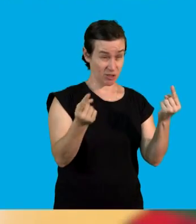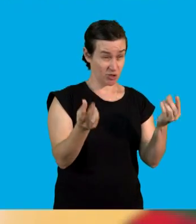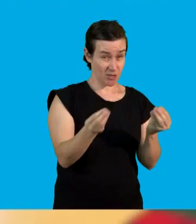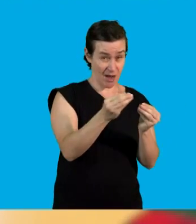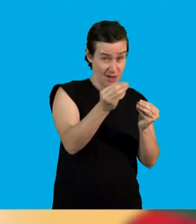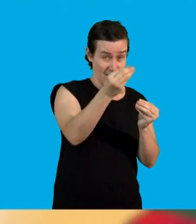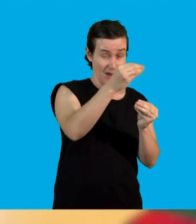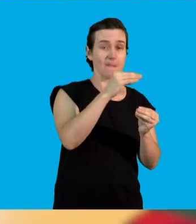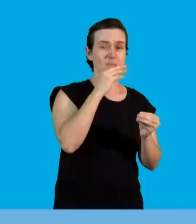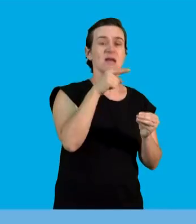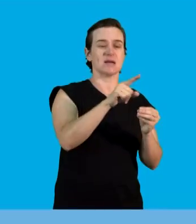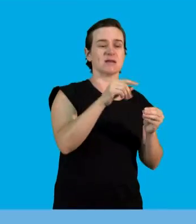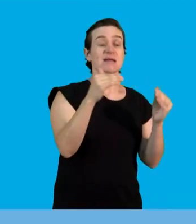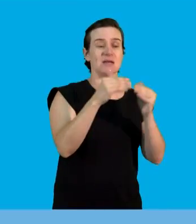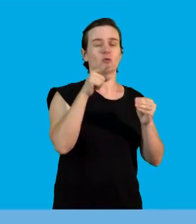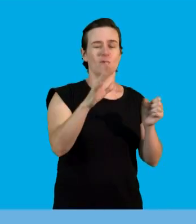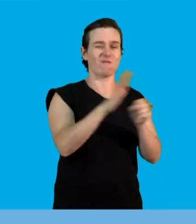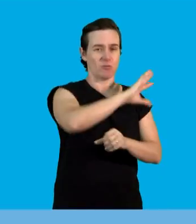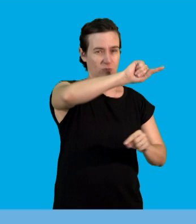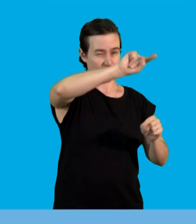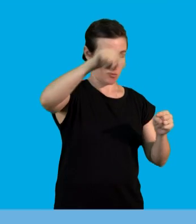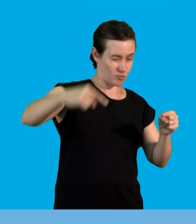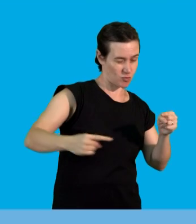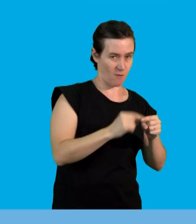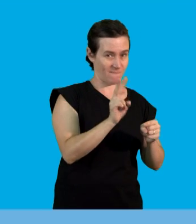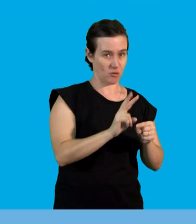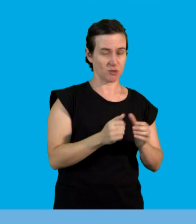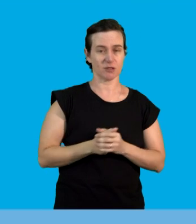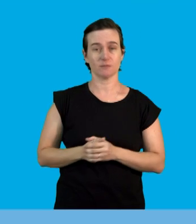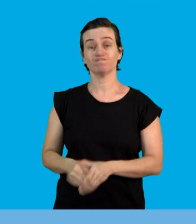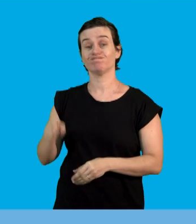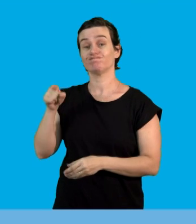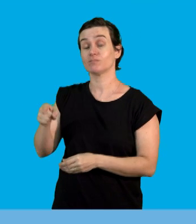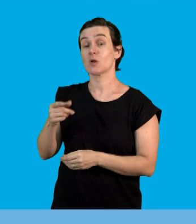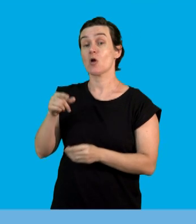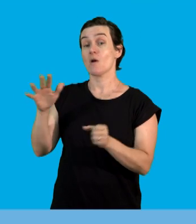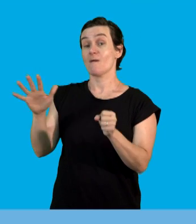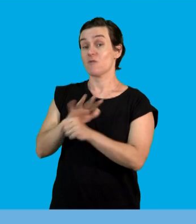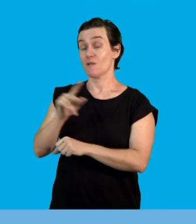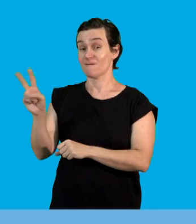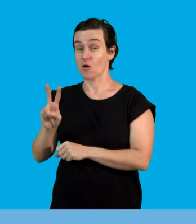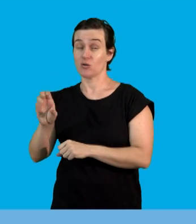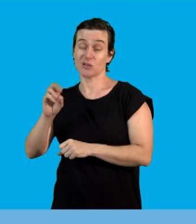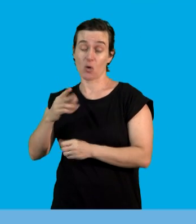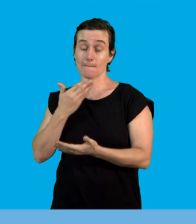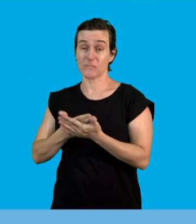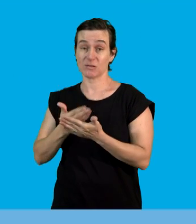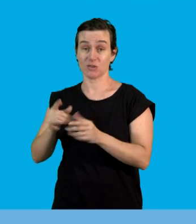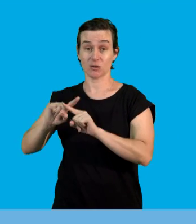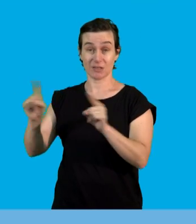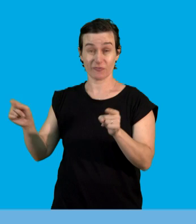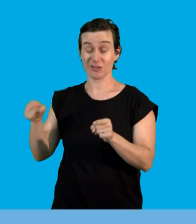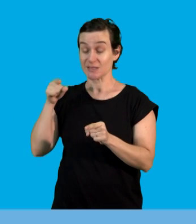circuit. In parallel, the total voltage or the total potential difference across cells connected in